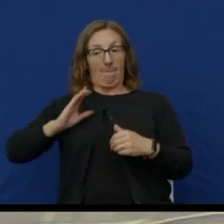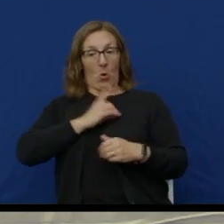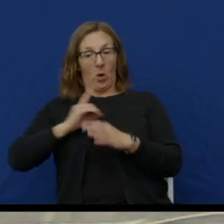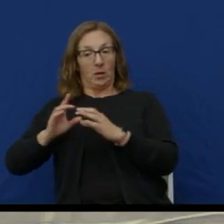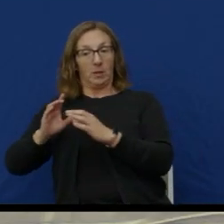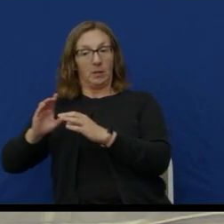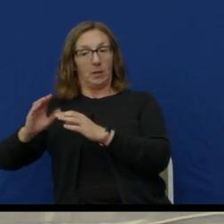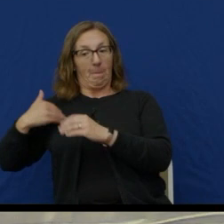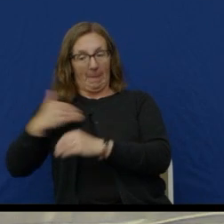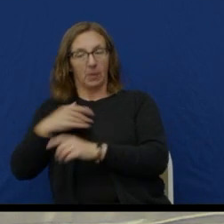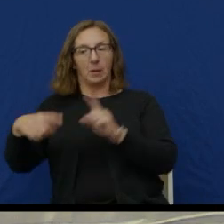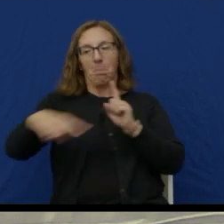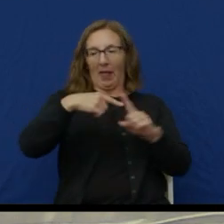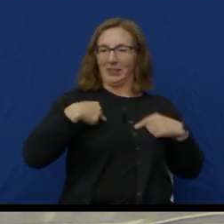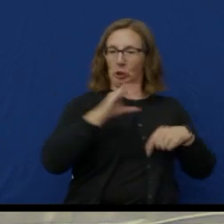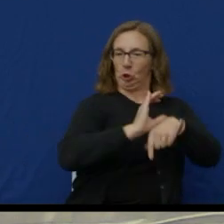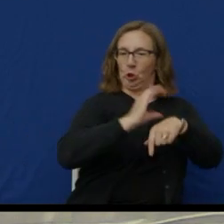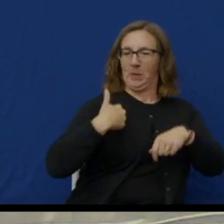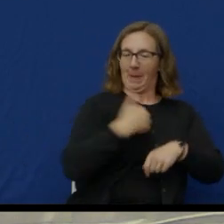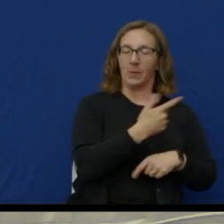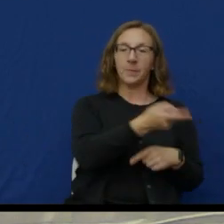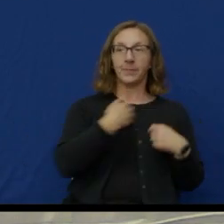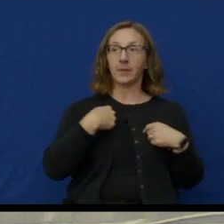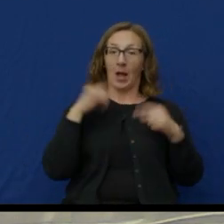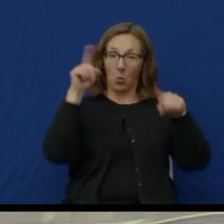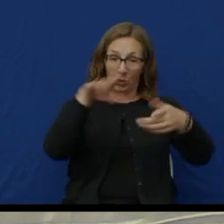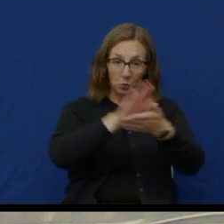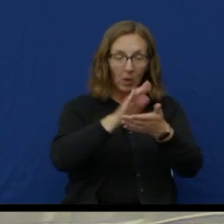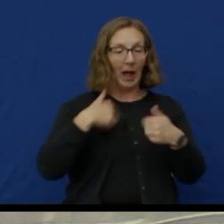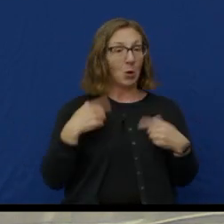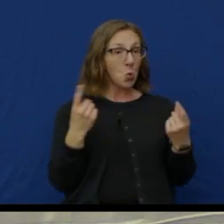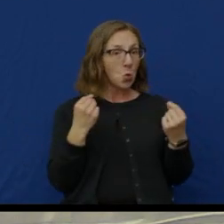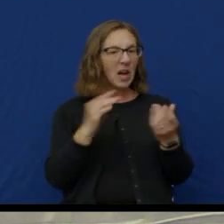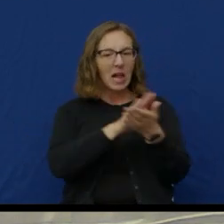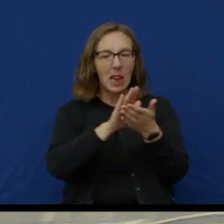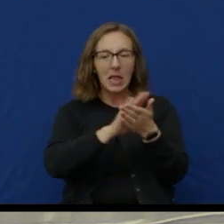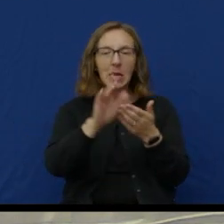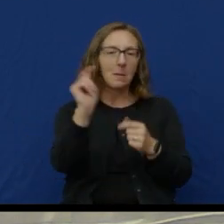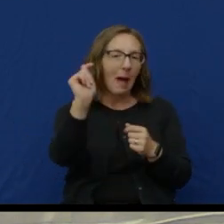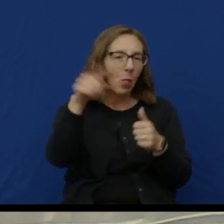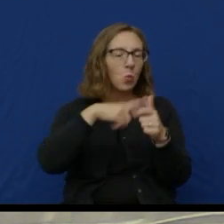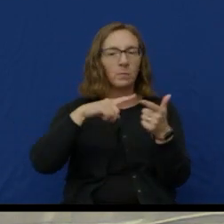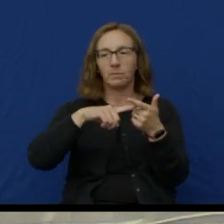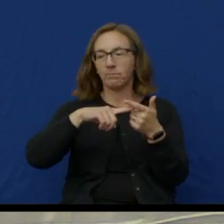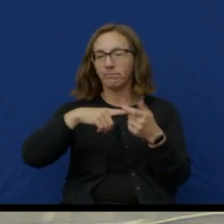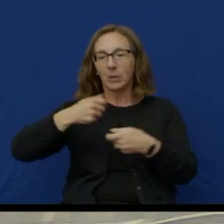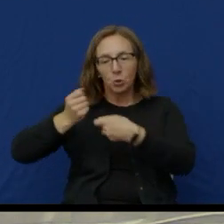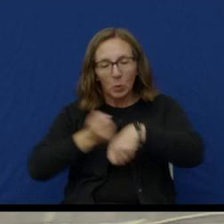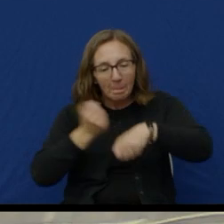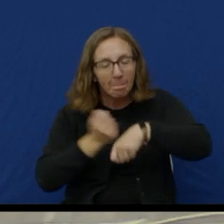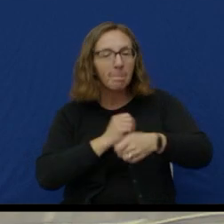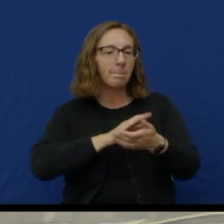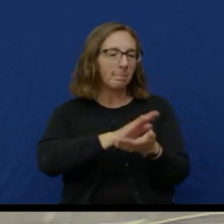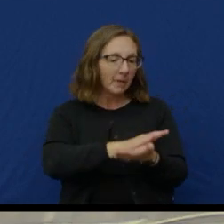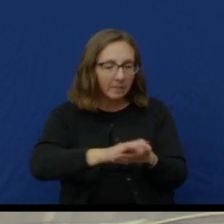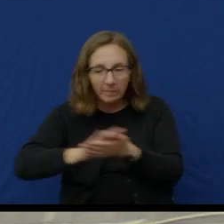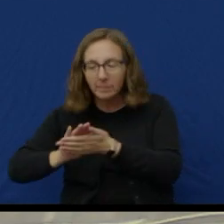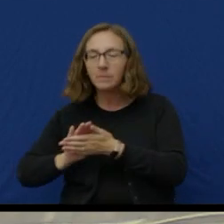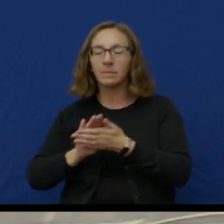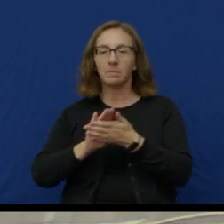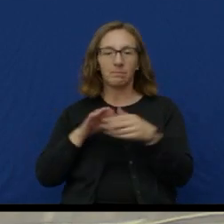go into that school. I cleaned bathrooms, I swept floors, I cut items